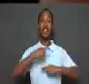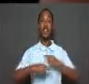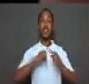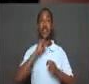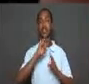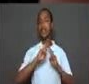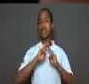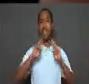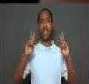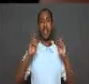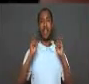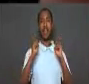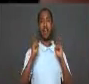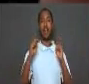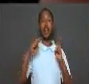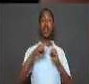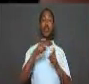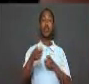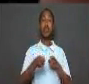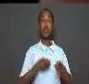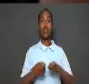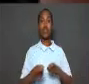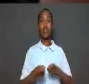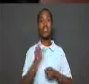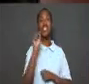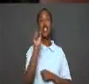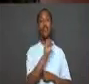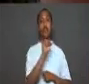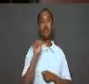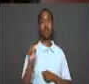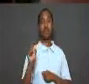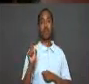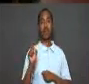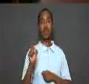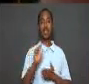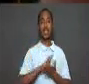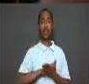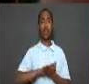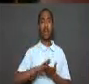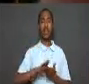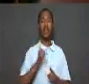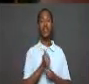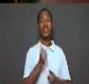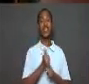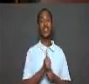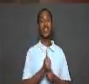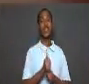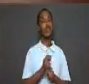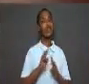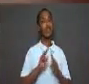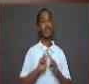is very hard to control. Therefore, the quality of the steel can